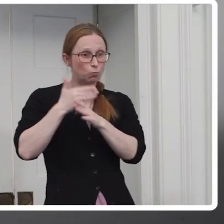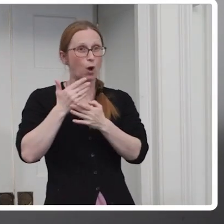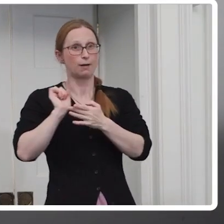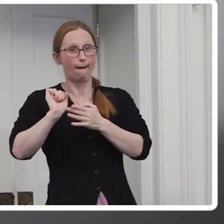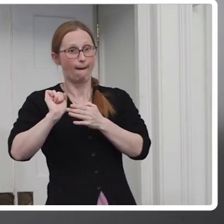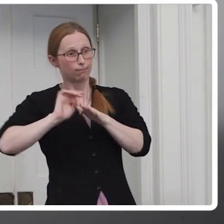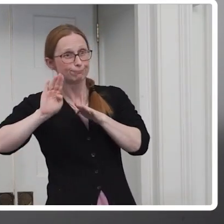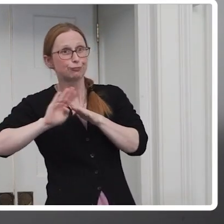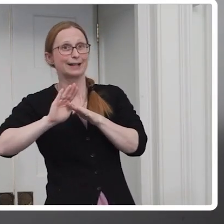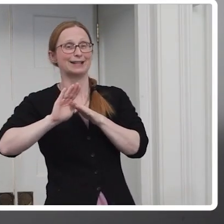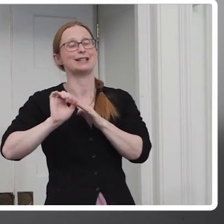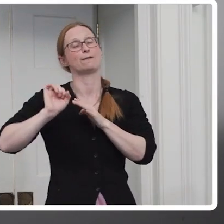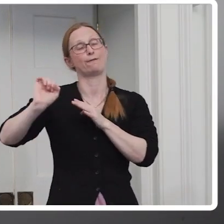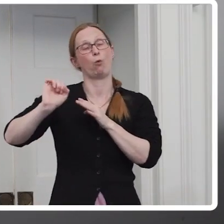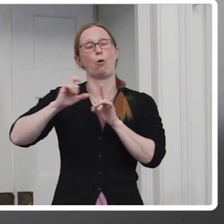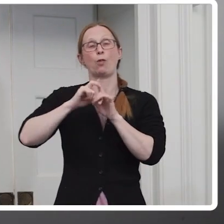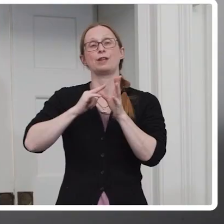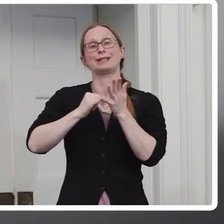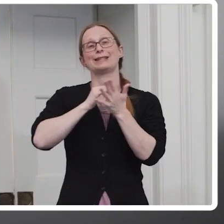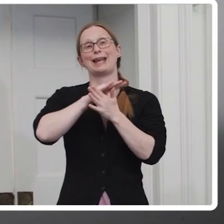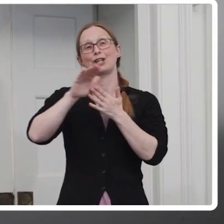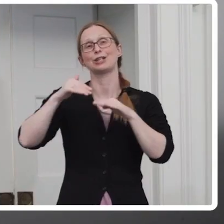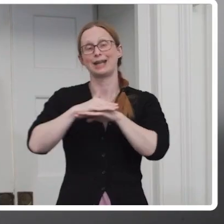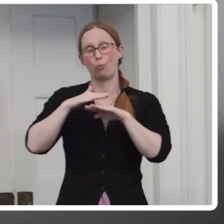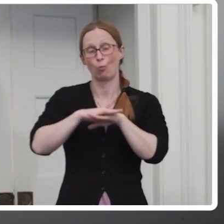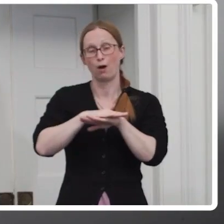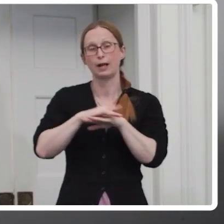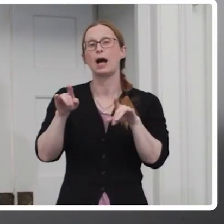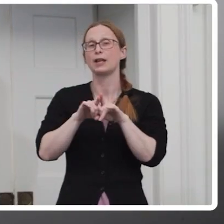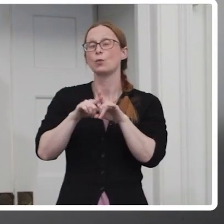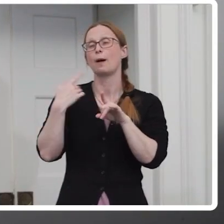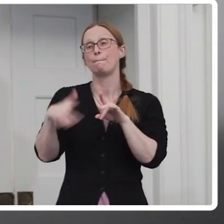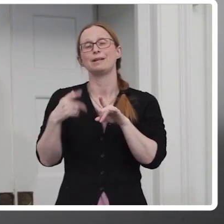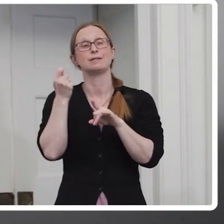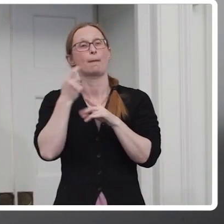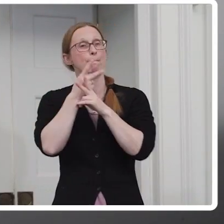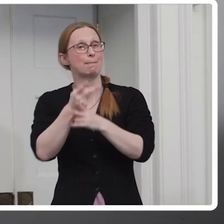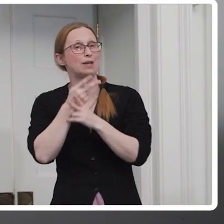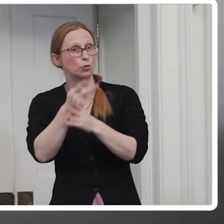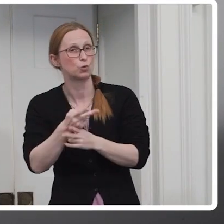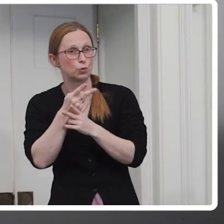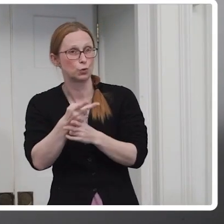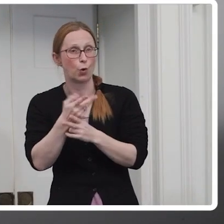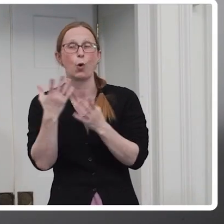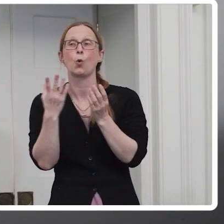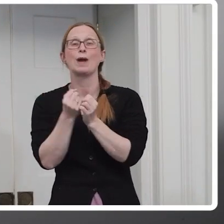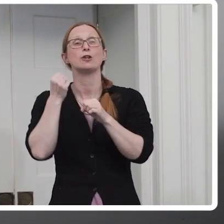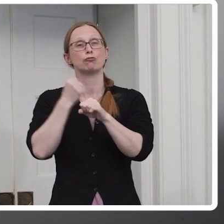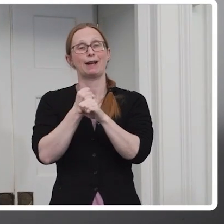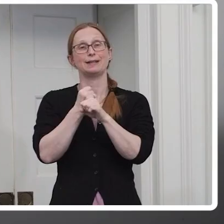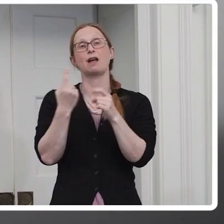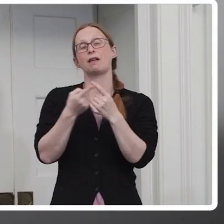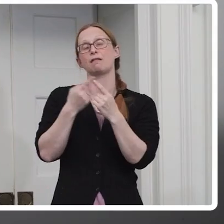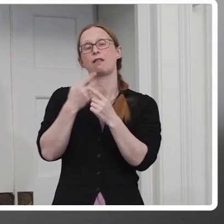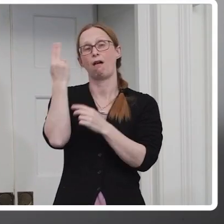and practice for Dash's future curator network. And we also provided some mentorship with